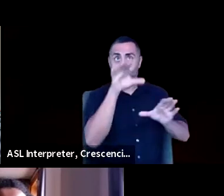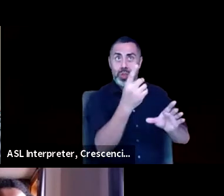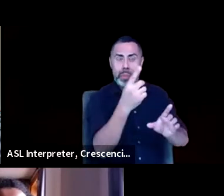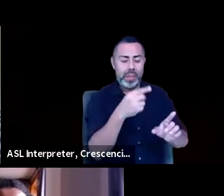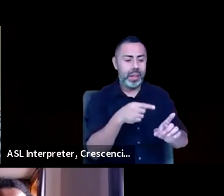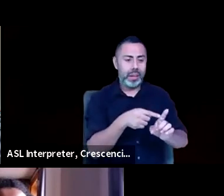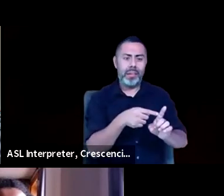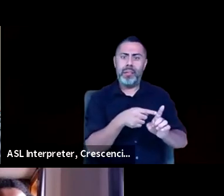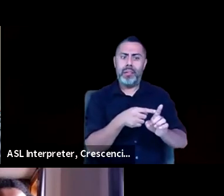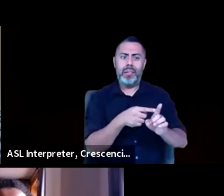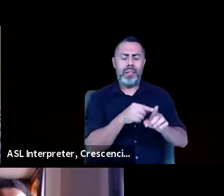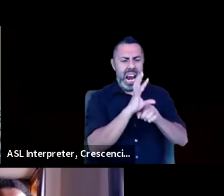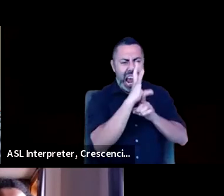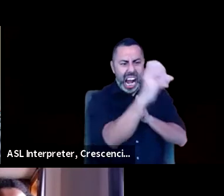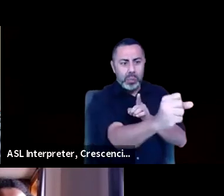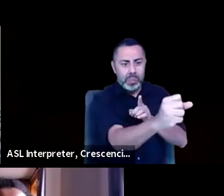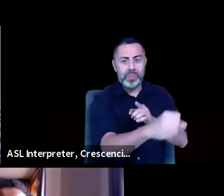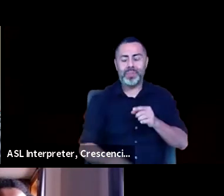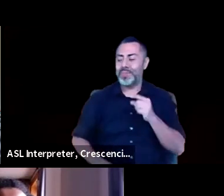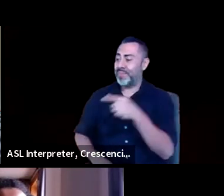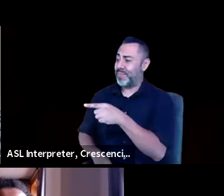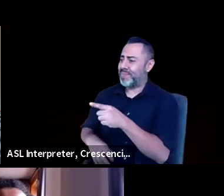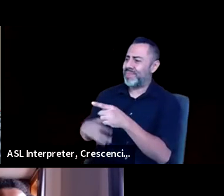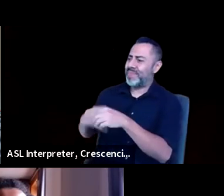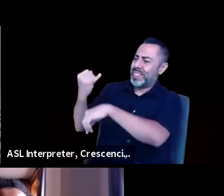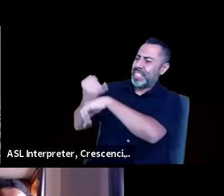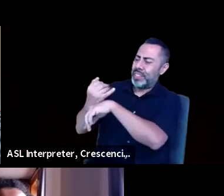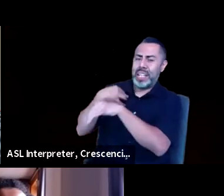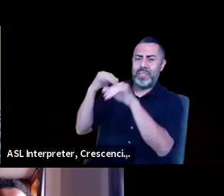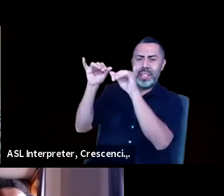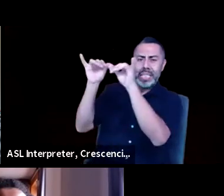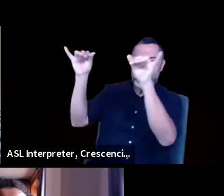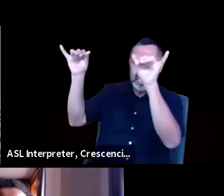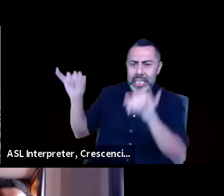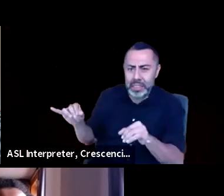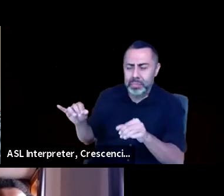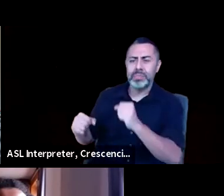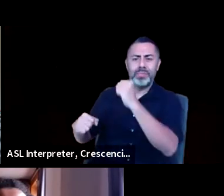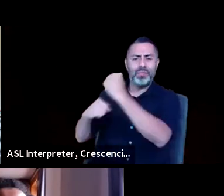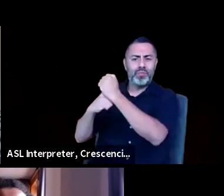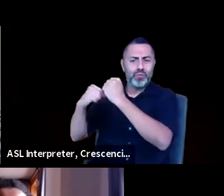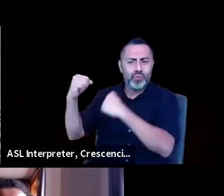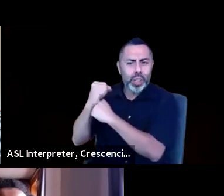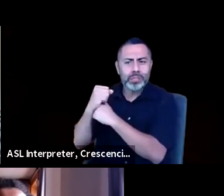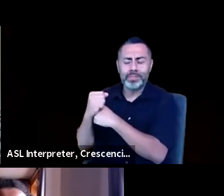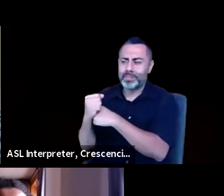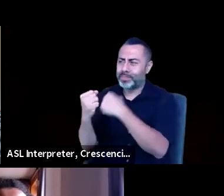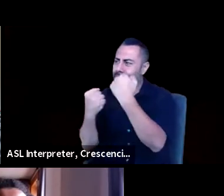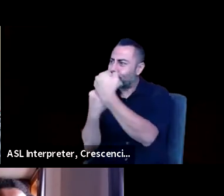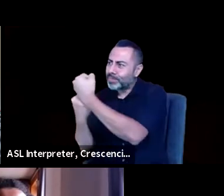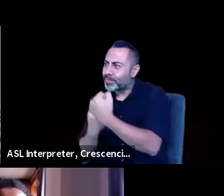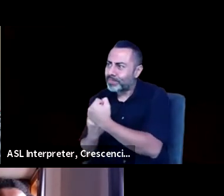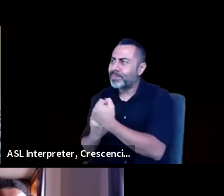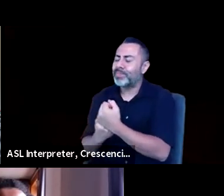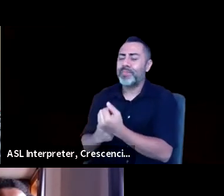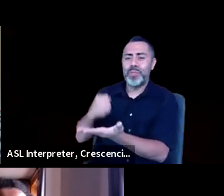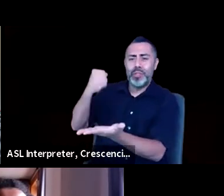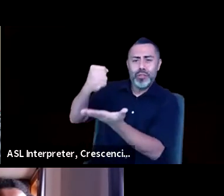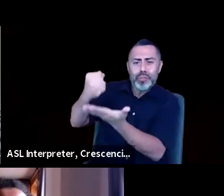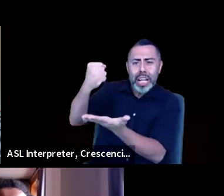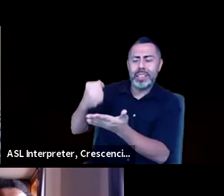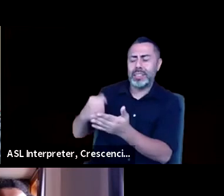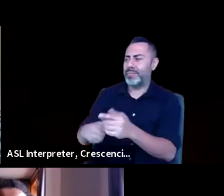we have systems and infrastructure and branding and messaging. And so it gets a